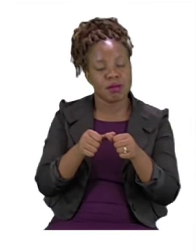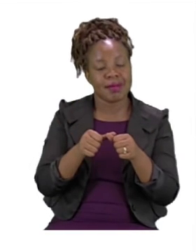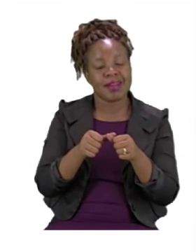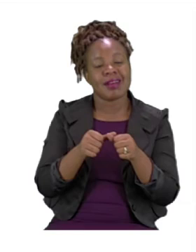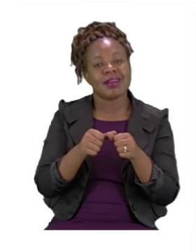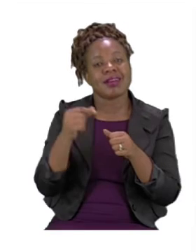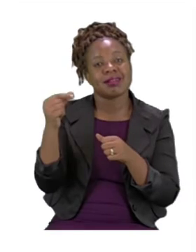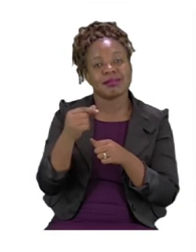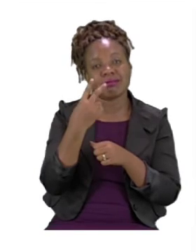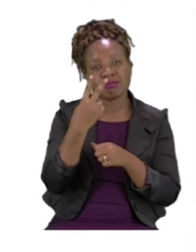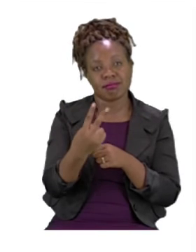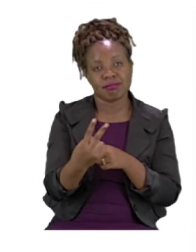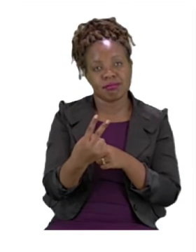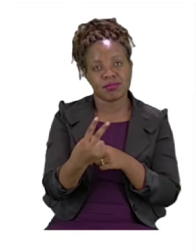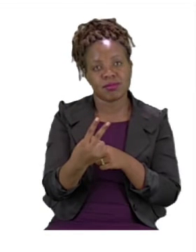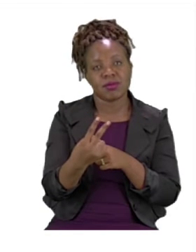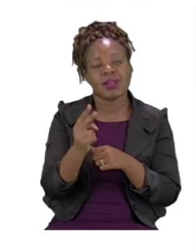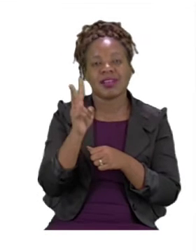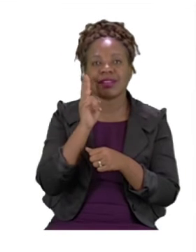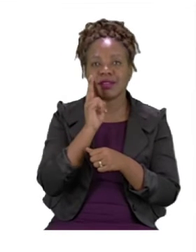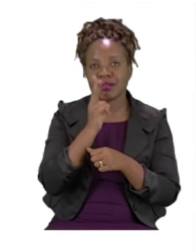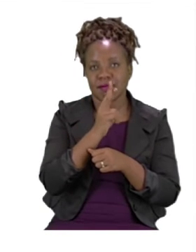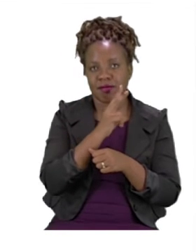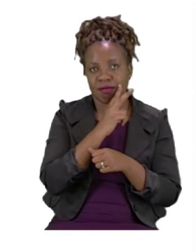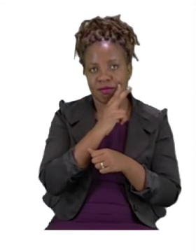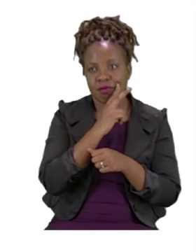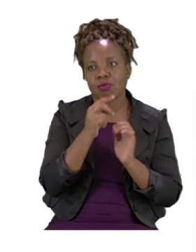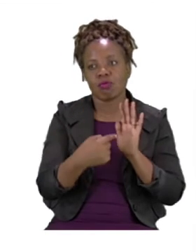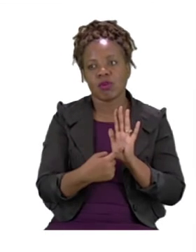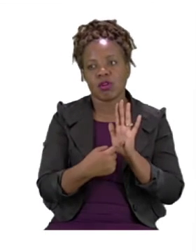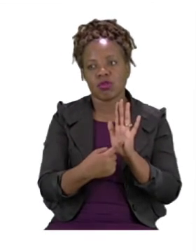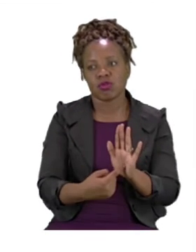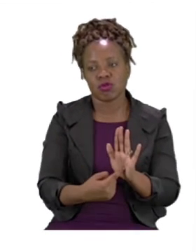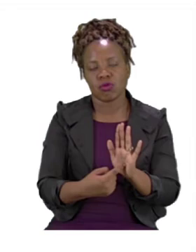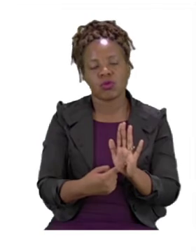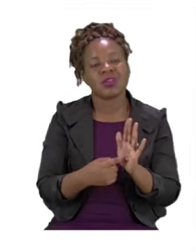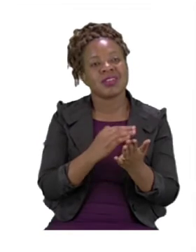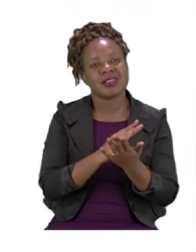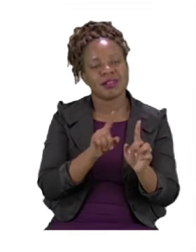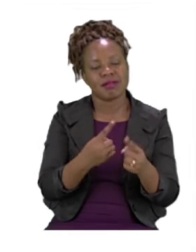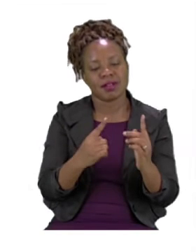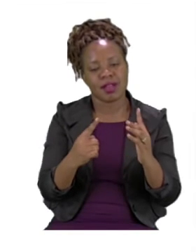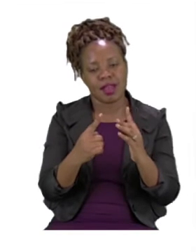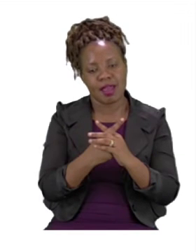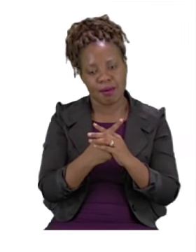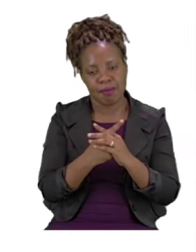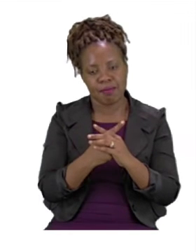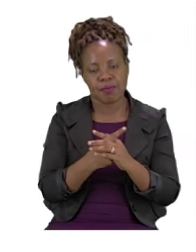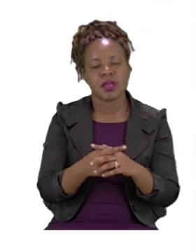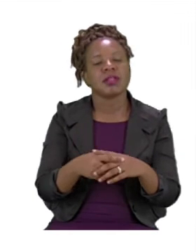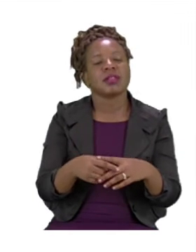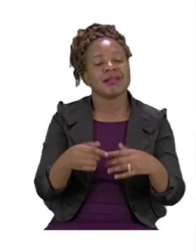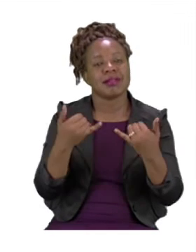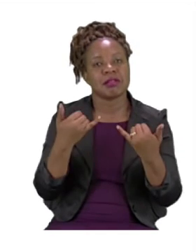simple tense, which means it's happening right now. We cannot say, we did our